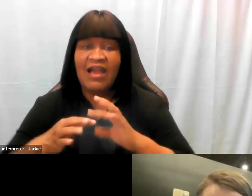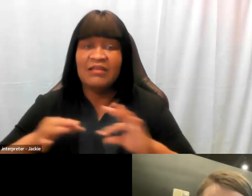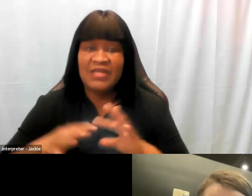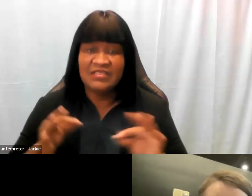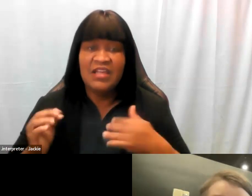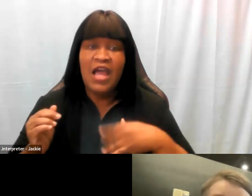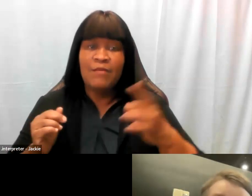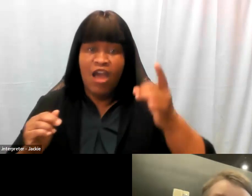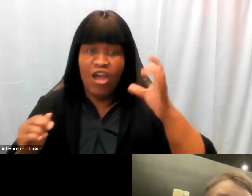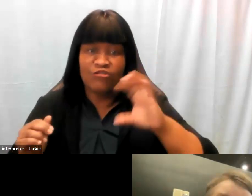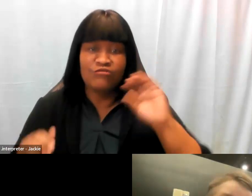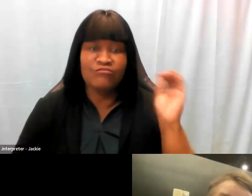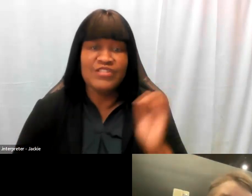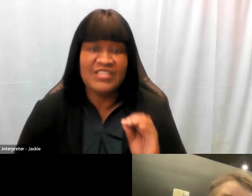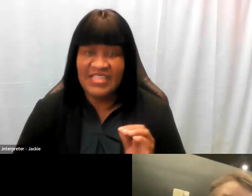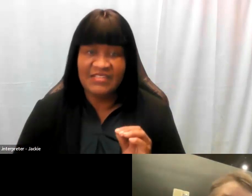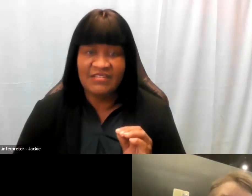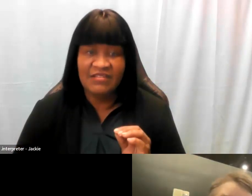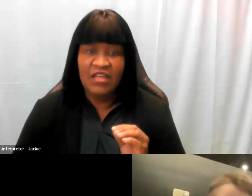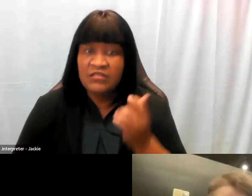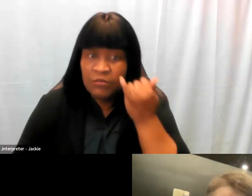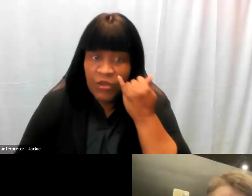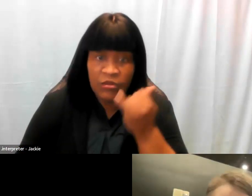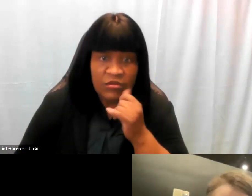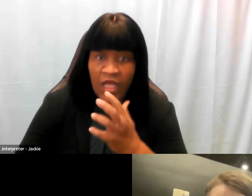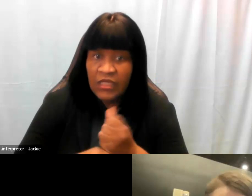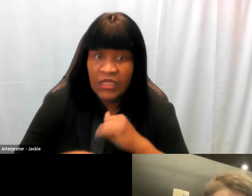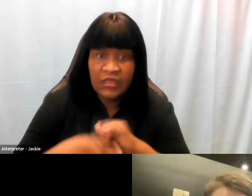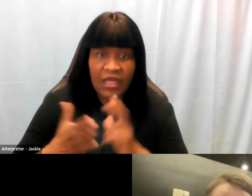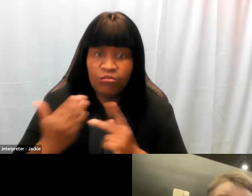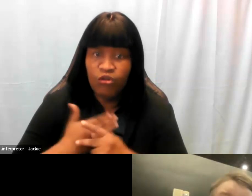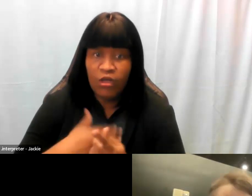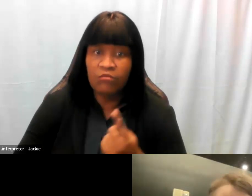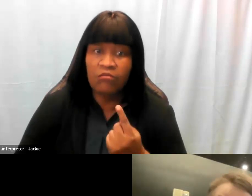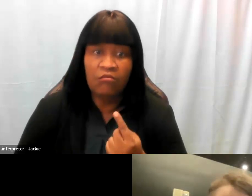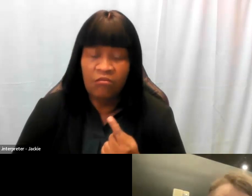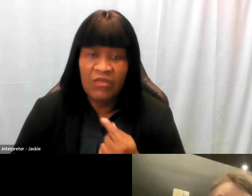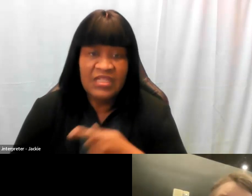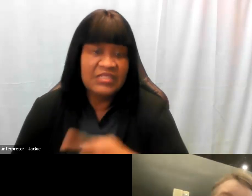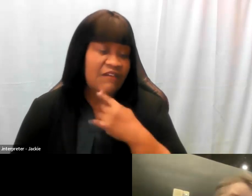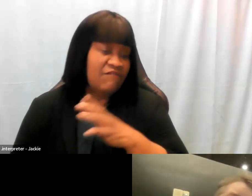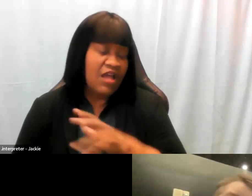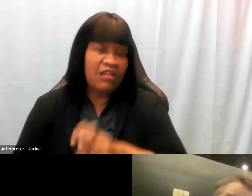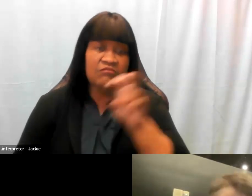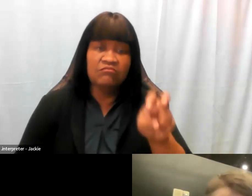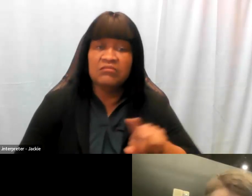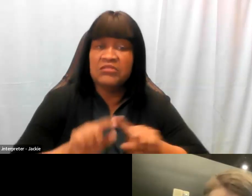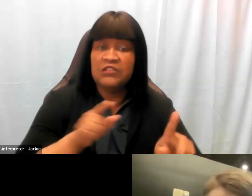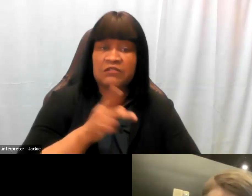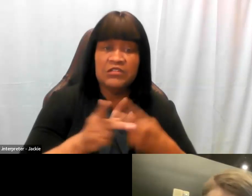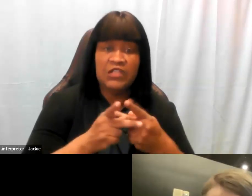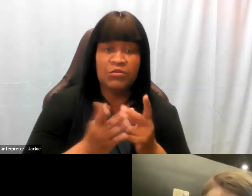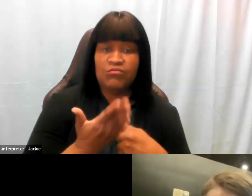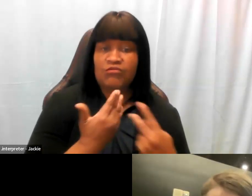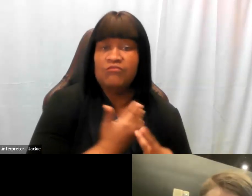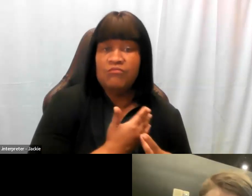in this now. And I asked, what if you don't get into that program? And he was like, then I'll find a different one. I'm like, okay, we're still